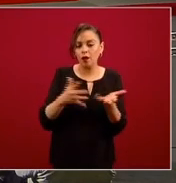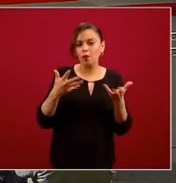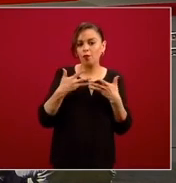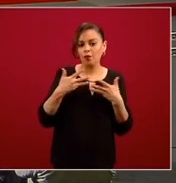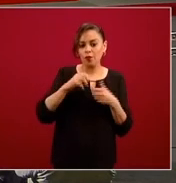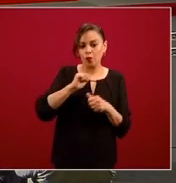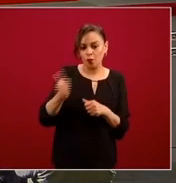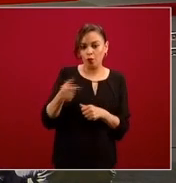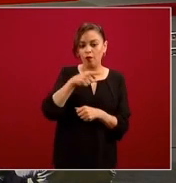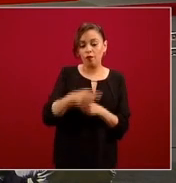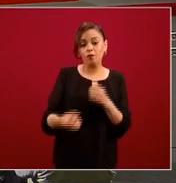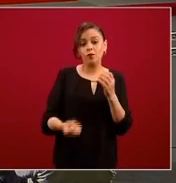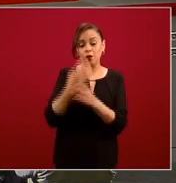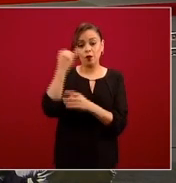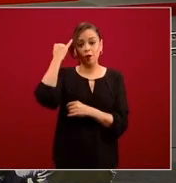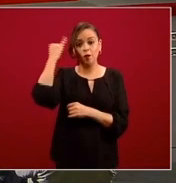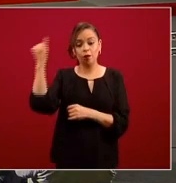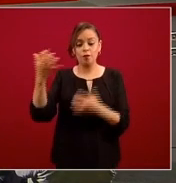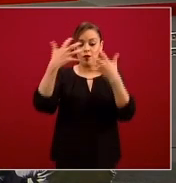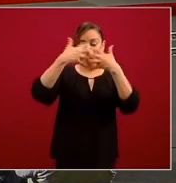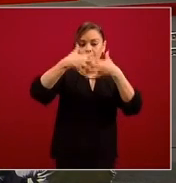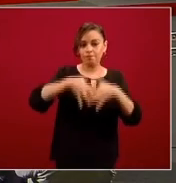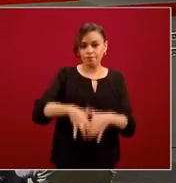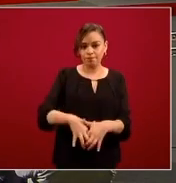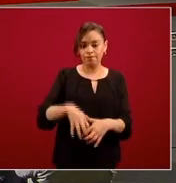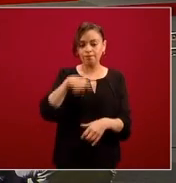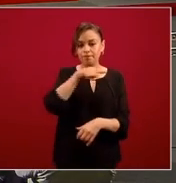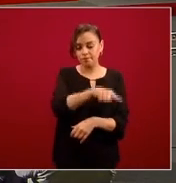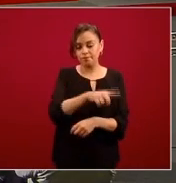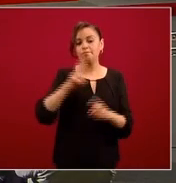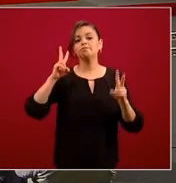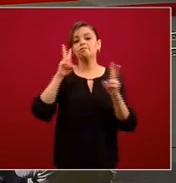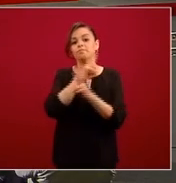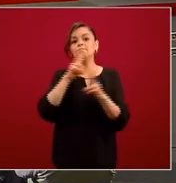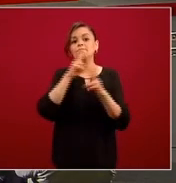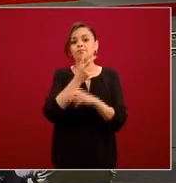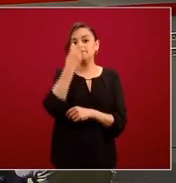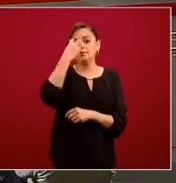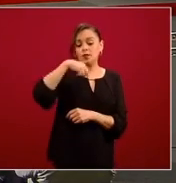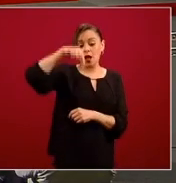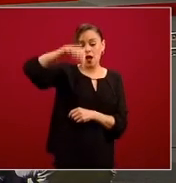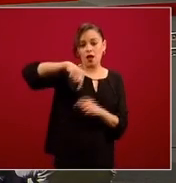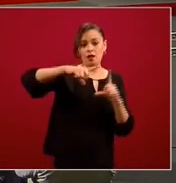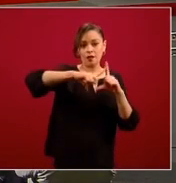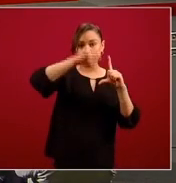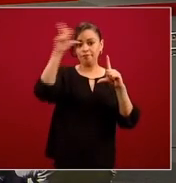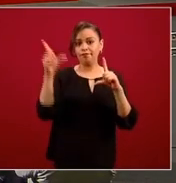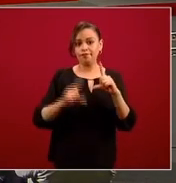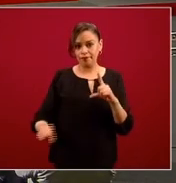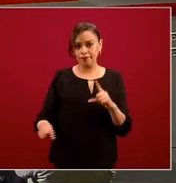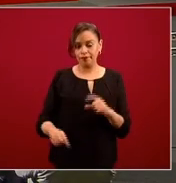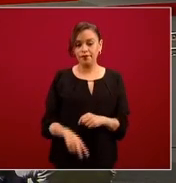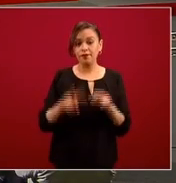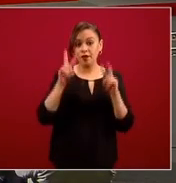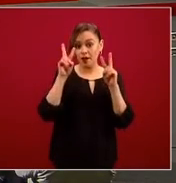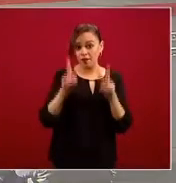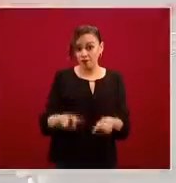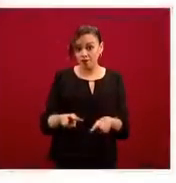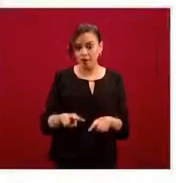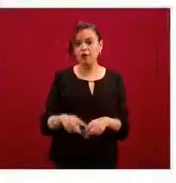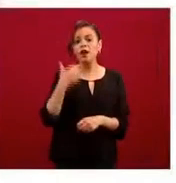also knowing what is the panorama of our whole ecosystem for manufacturing